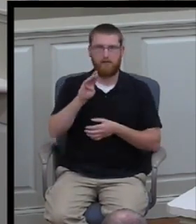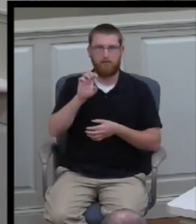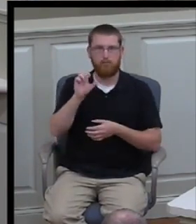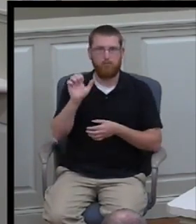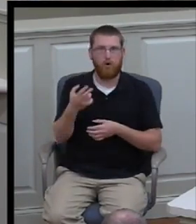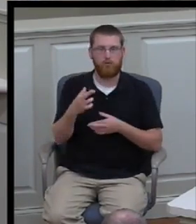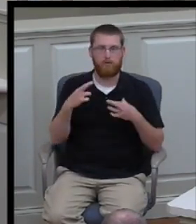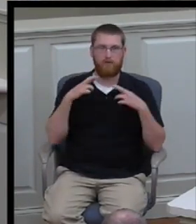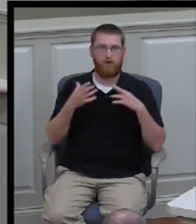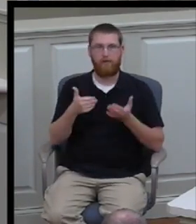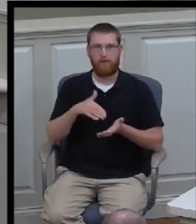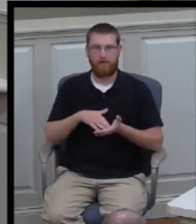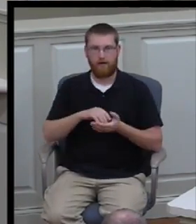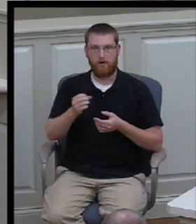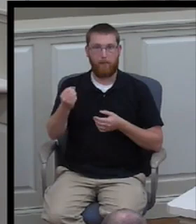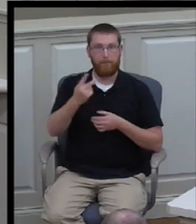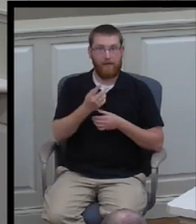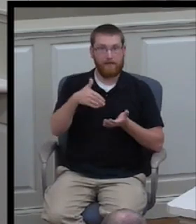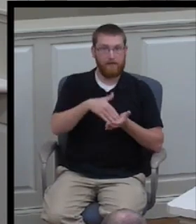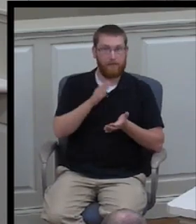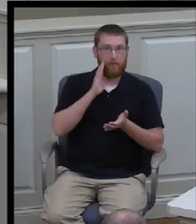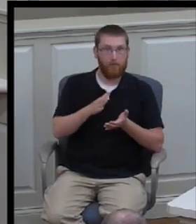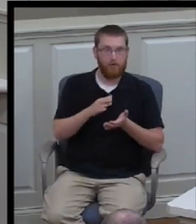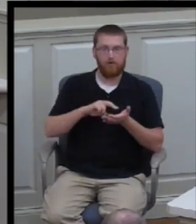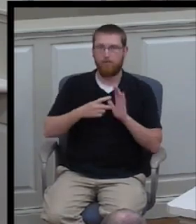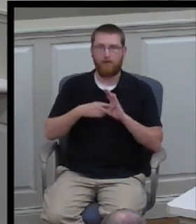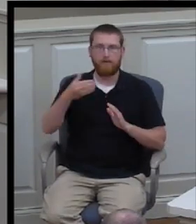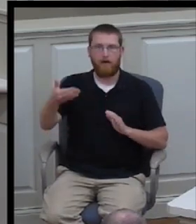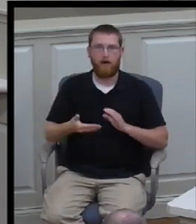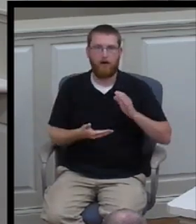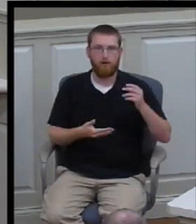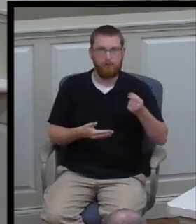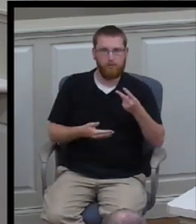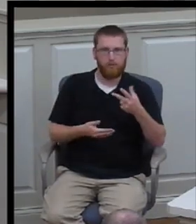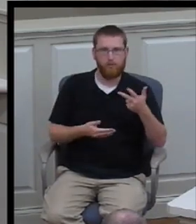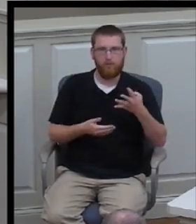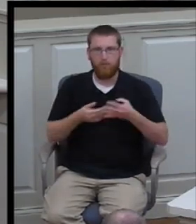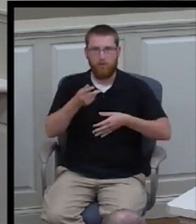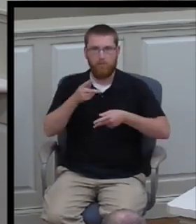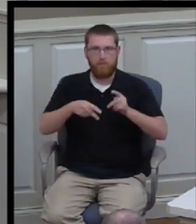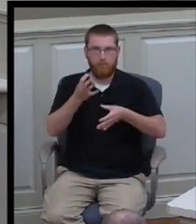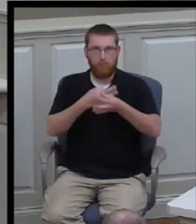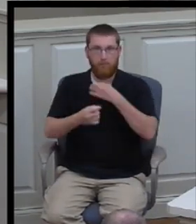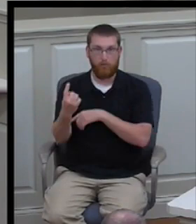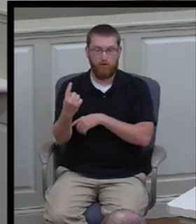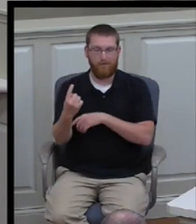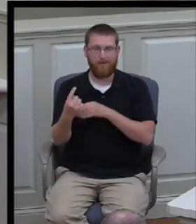back again. So the question is, you're gonna have to hire 2 or 3 or 4 people to replace Officer Broach?